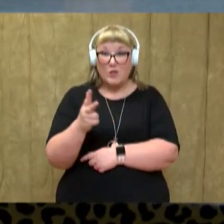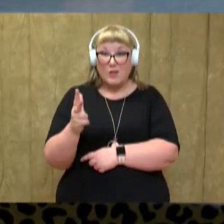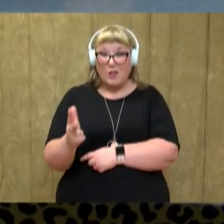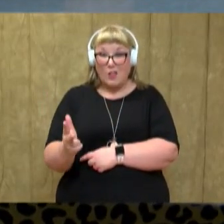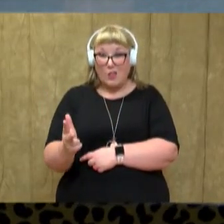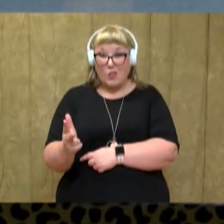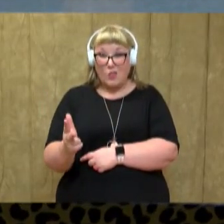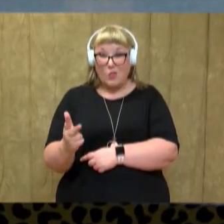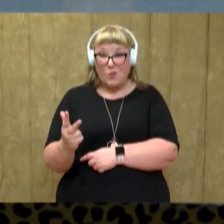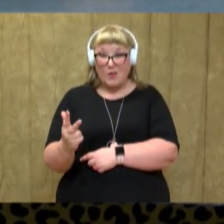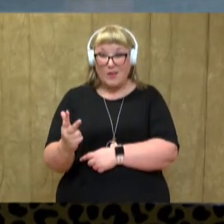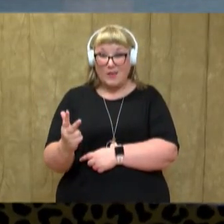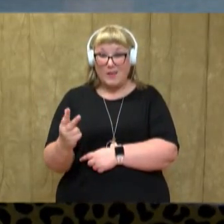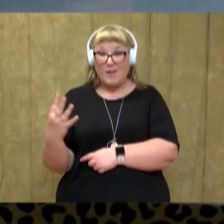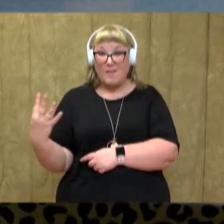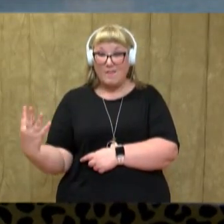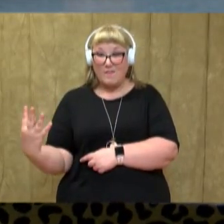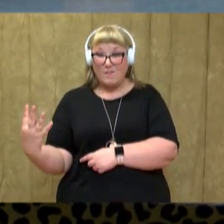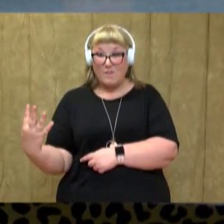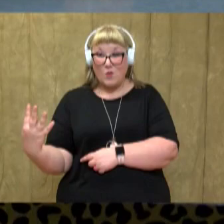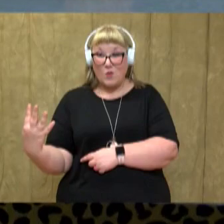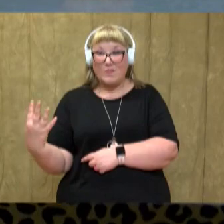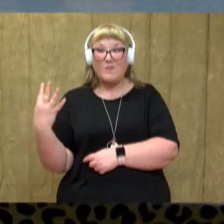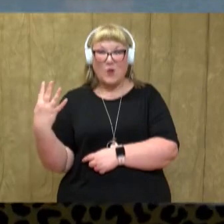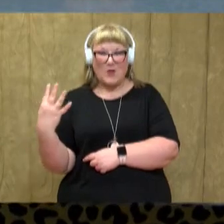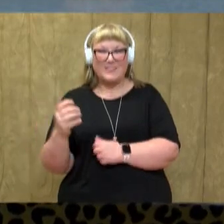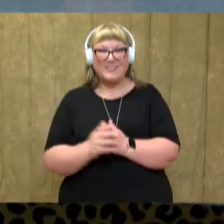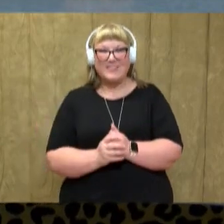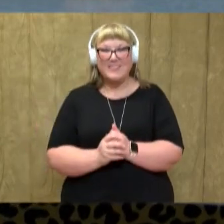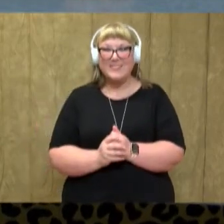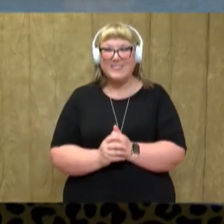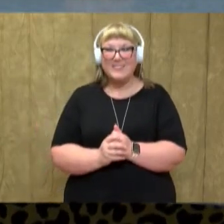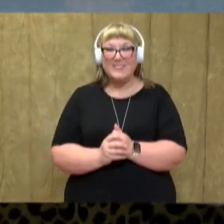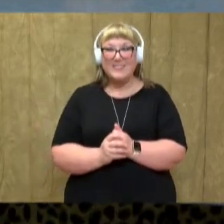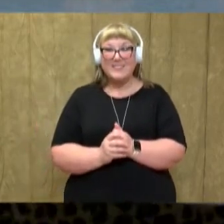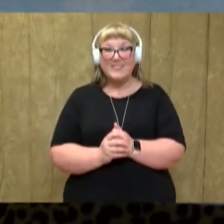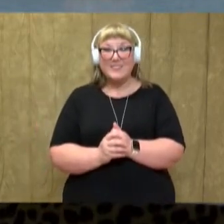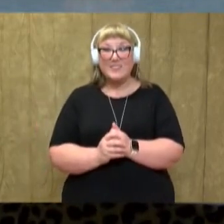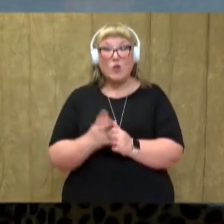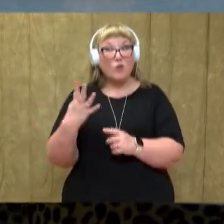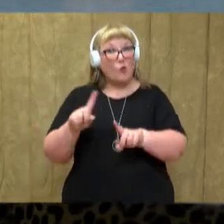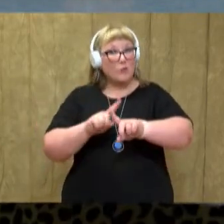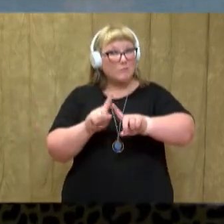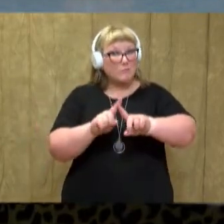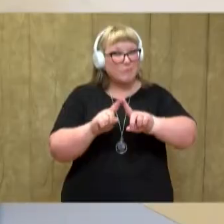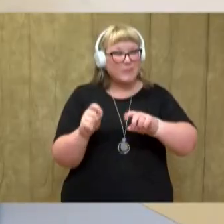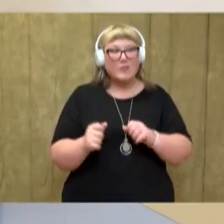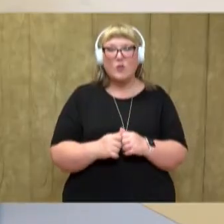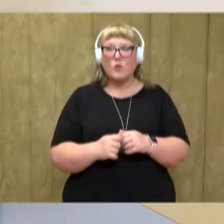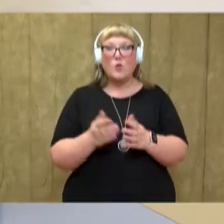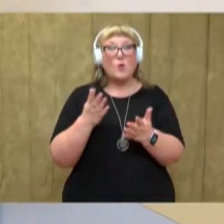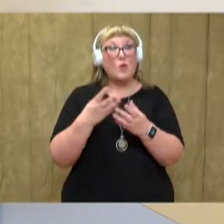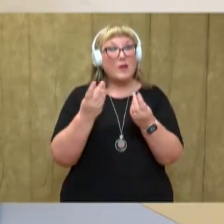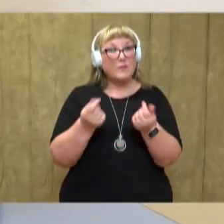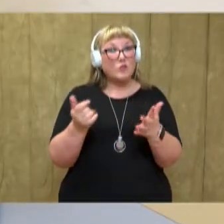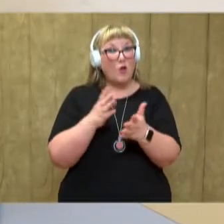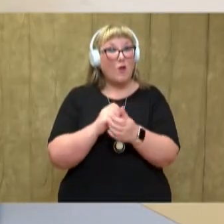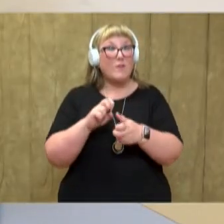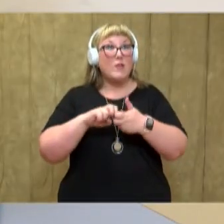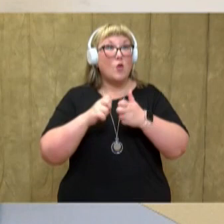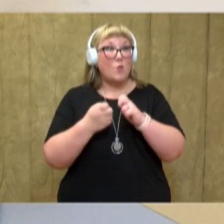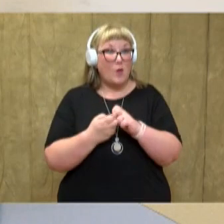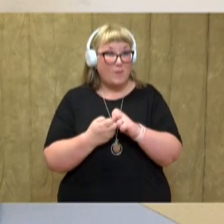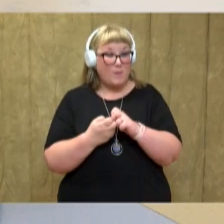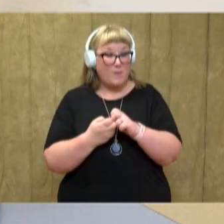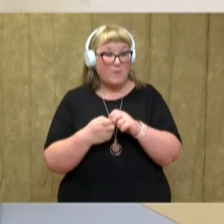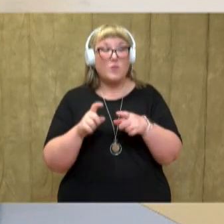2, 3, 4. So our 4 different ways of solving this problem